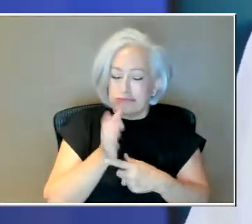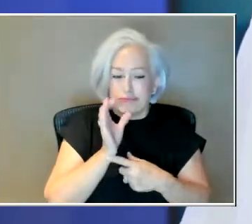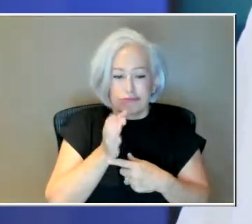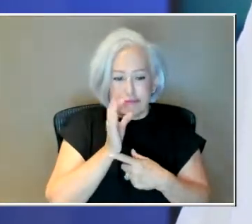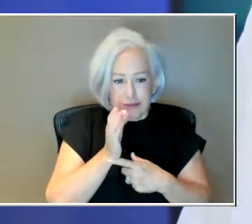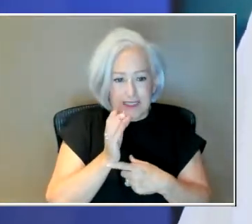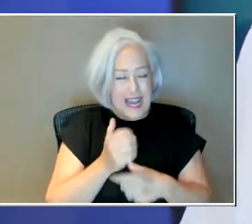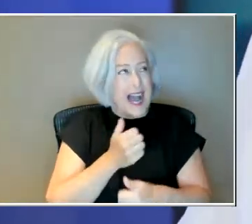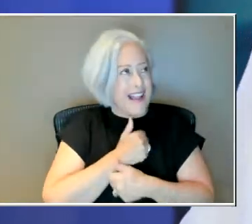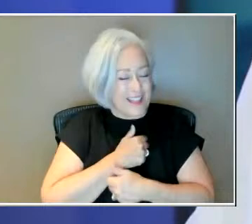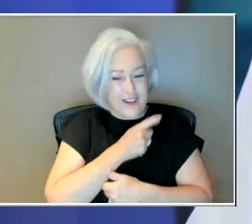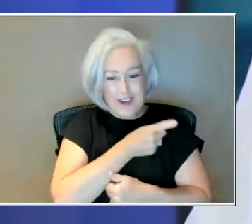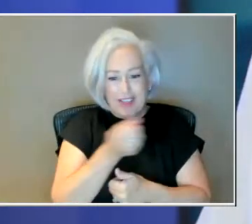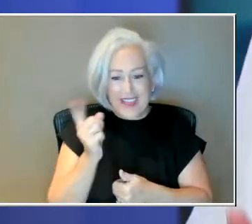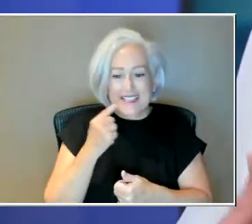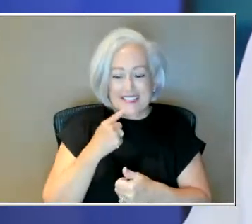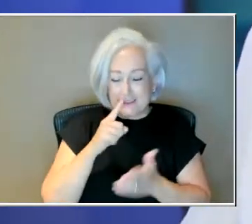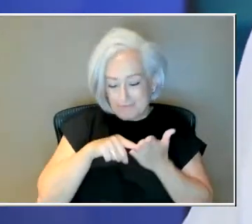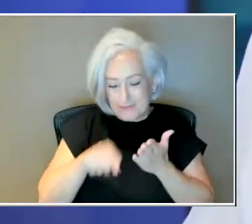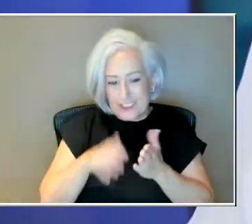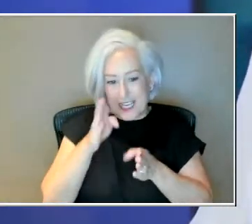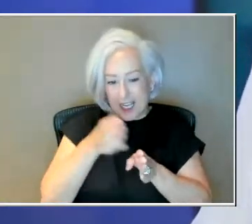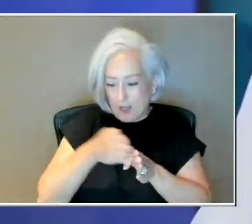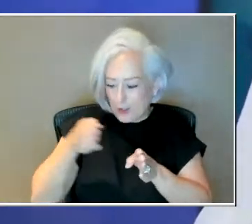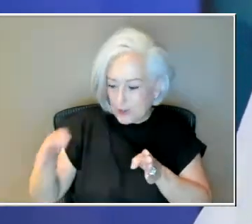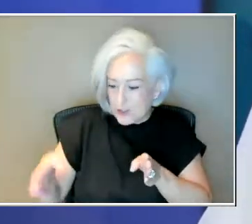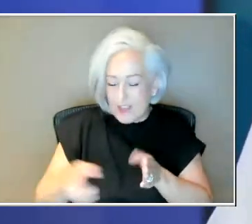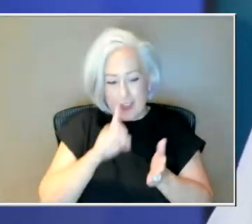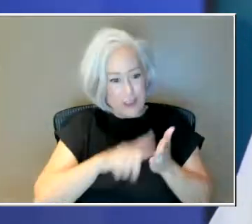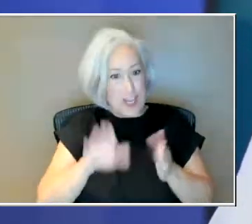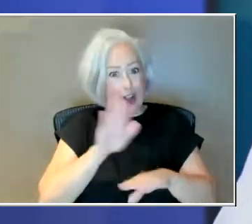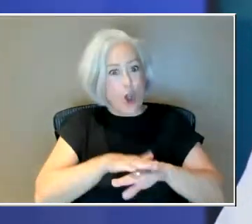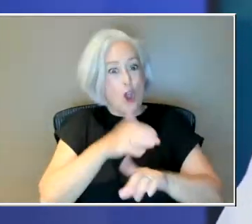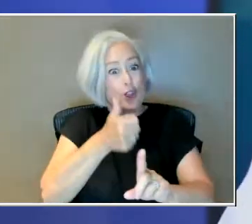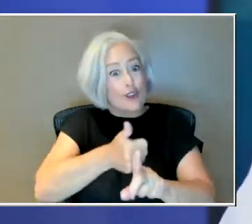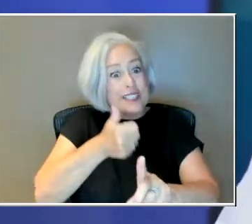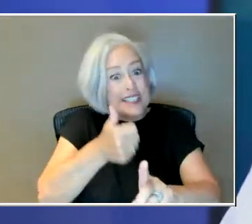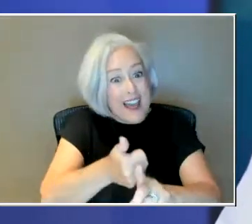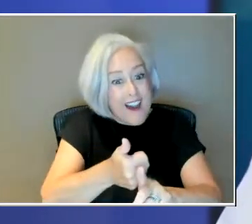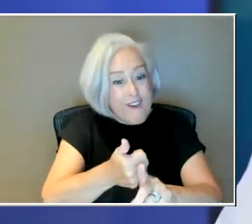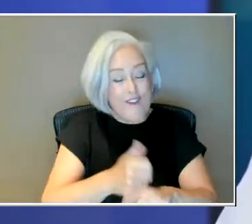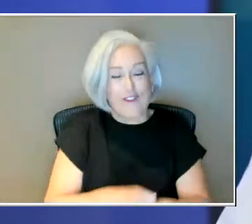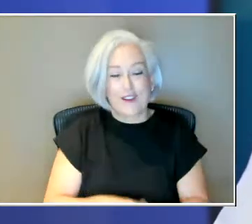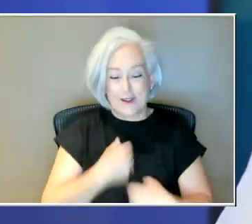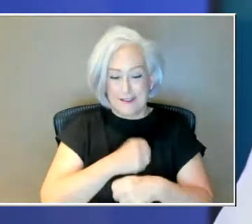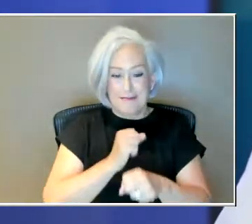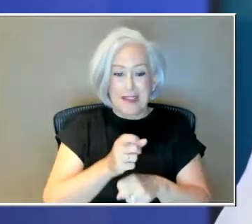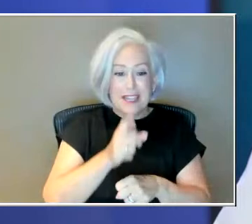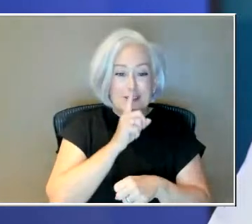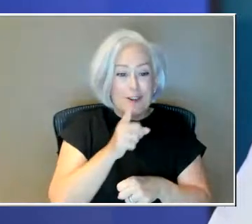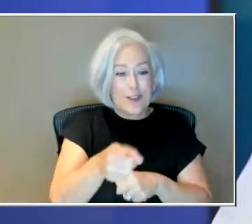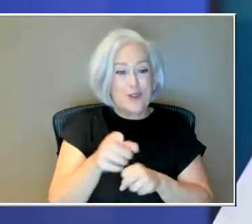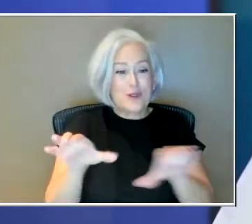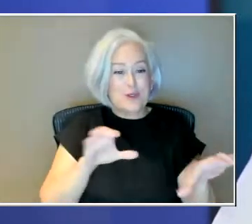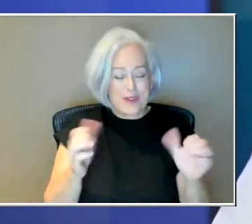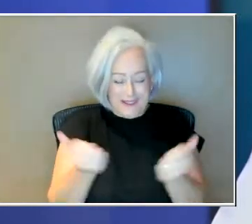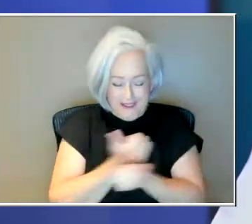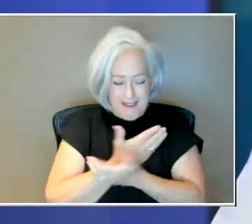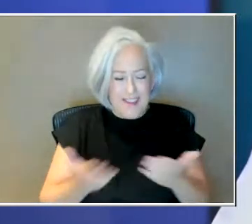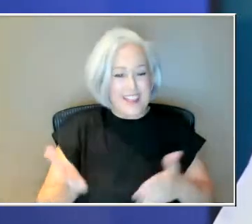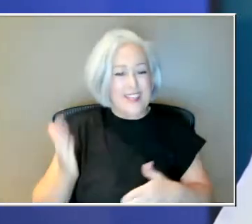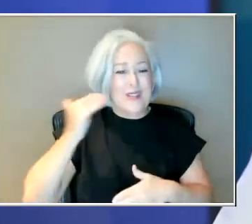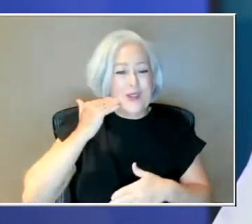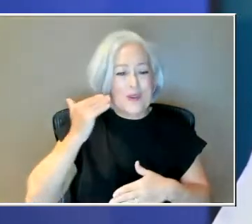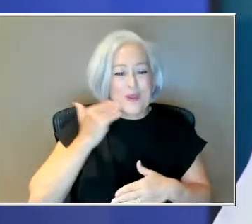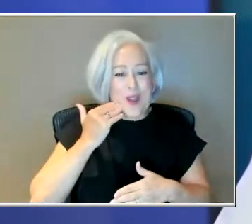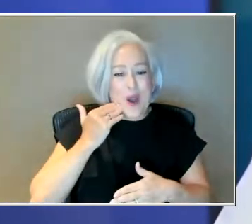We need to check on our neighbors, we need to check on ourselves, and we need to make sure that we're doing the things that we know are the things to